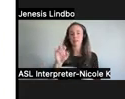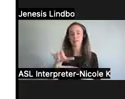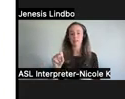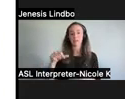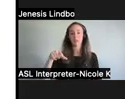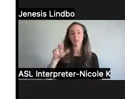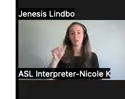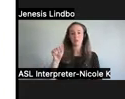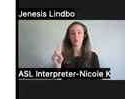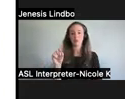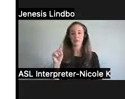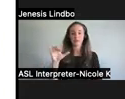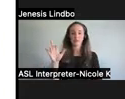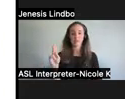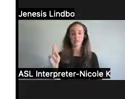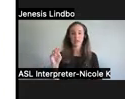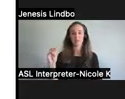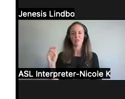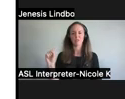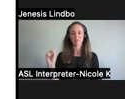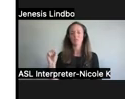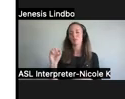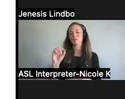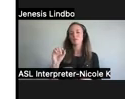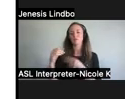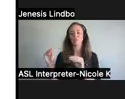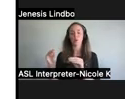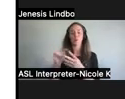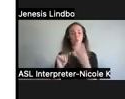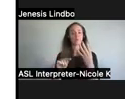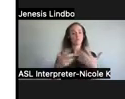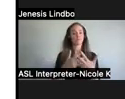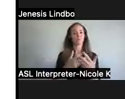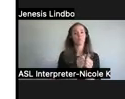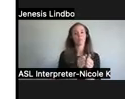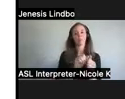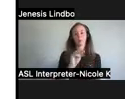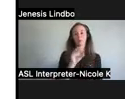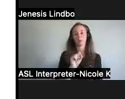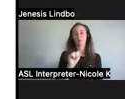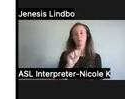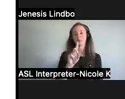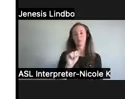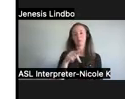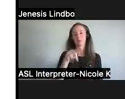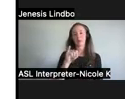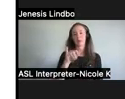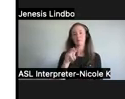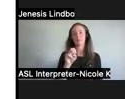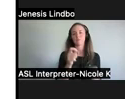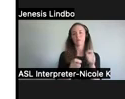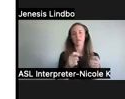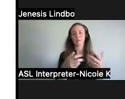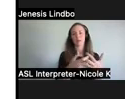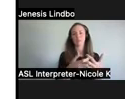good options that are pretty affordable that work with the Xbox Adaptive Controller. So here, I just want to highlight some of those resources and kind of talk about